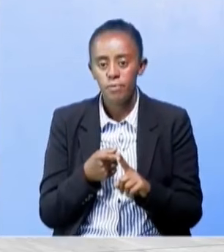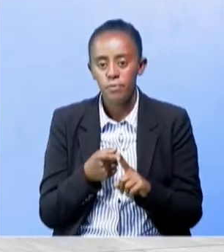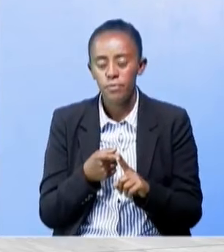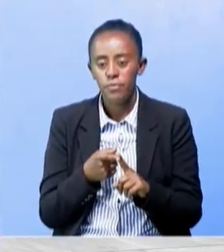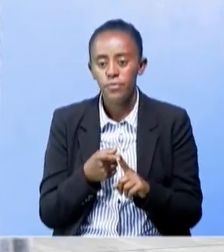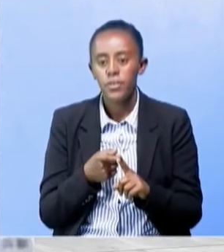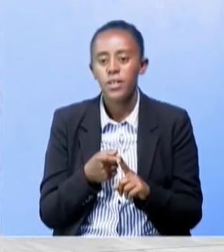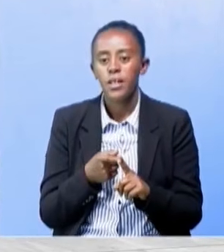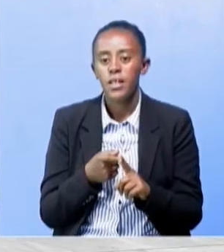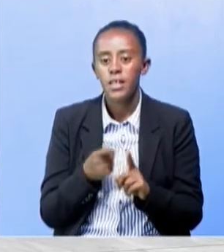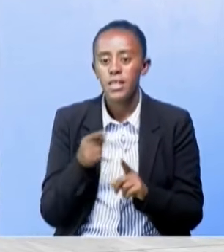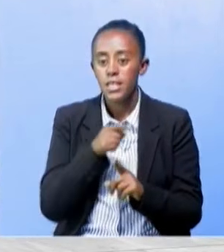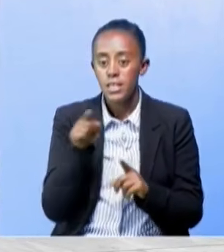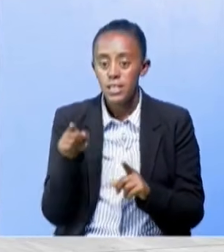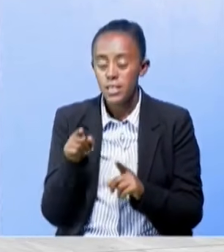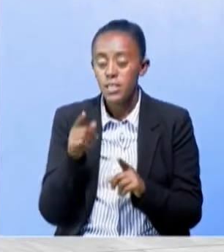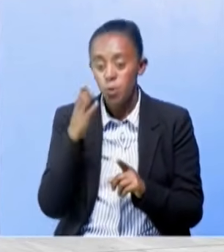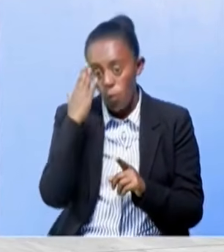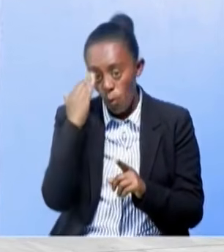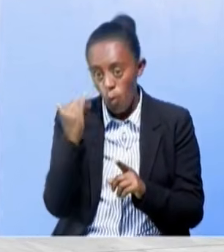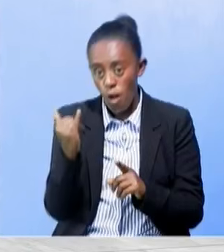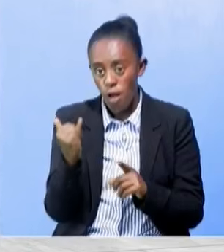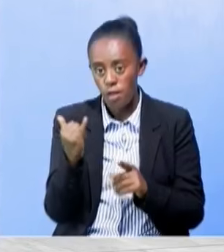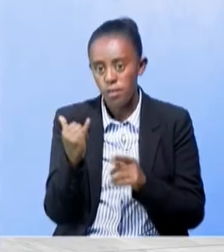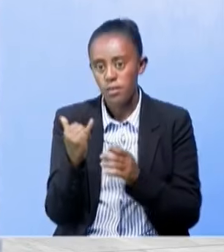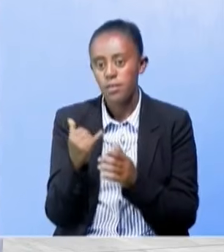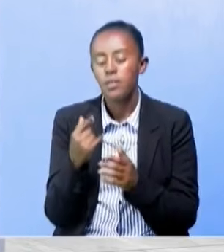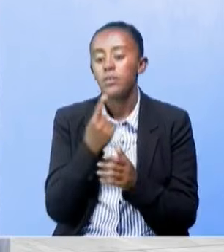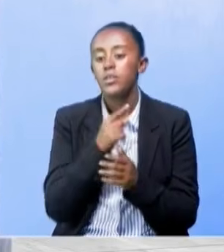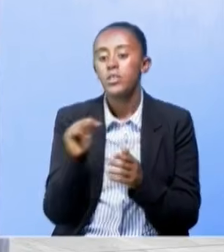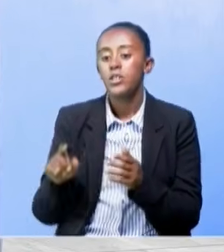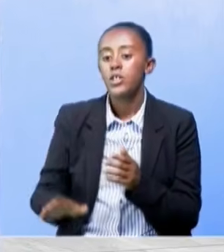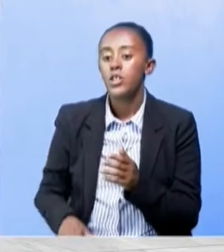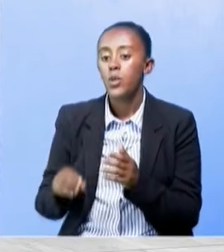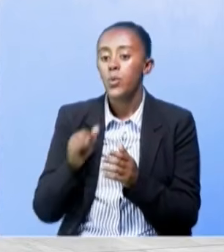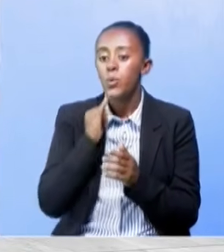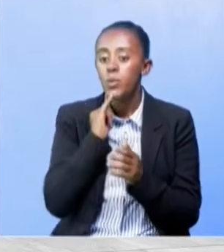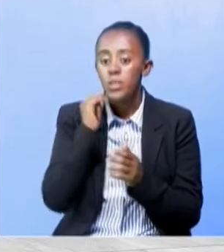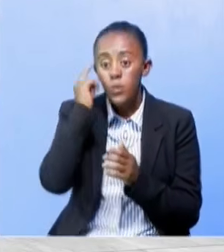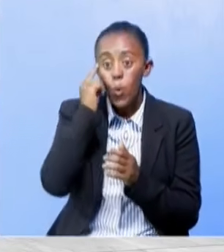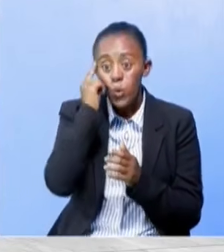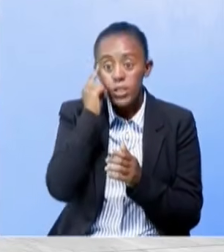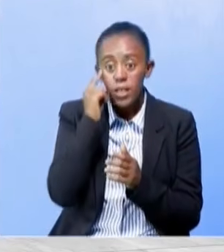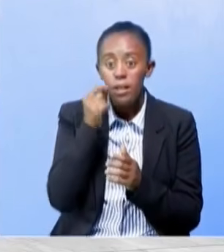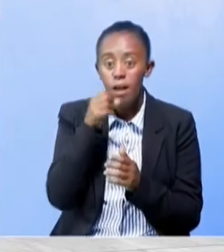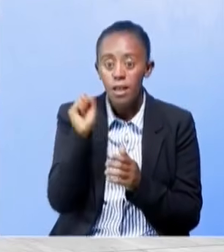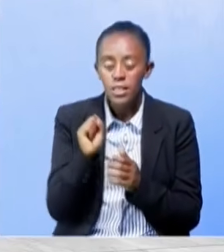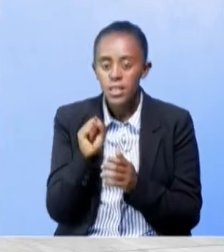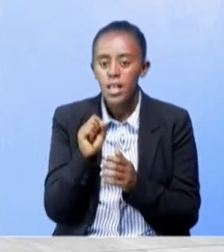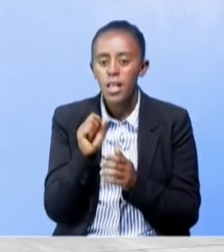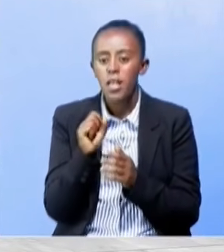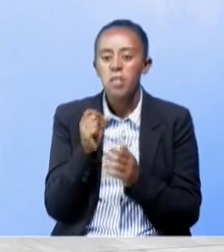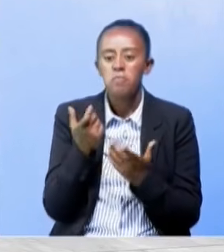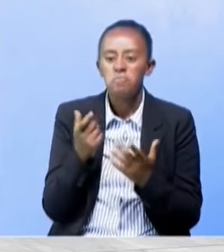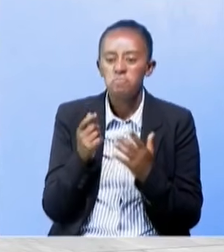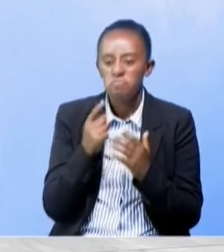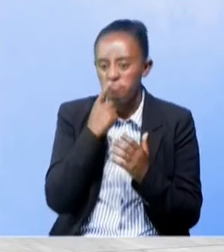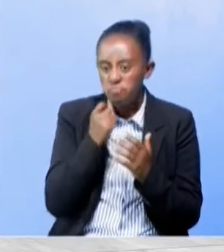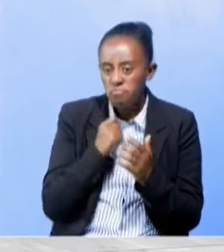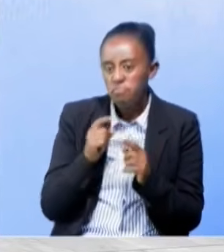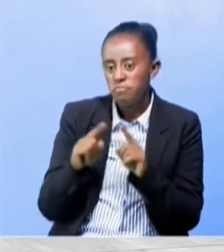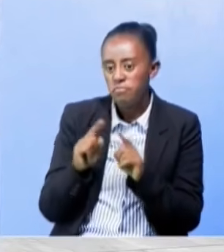okay? This is why the dog is considered as faithful